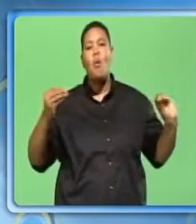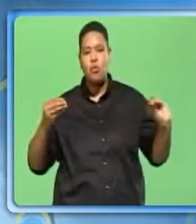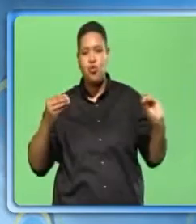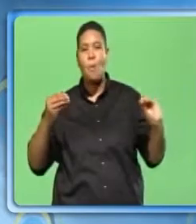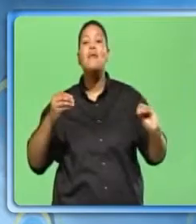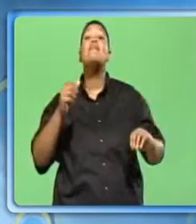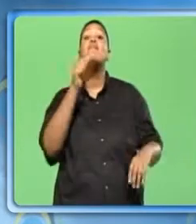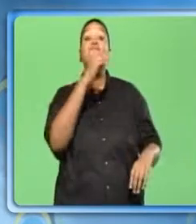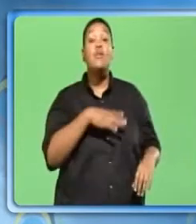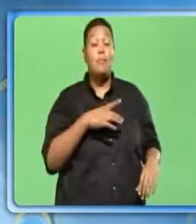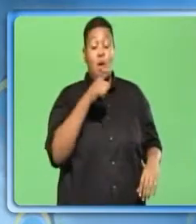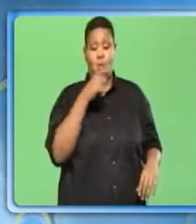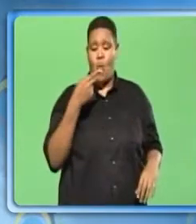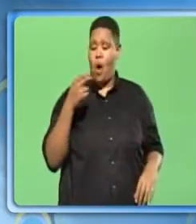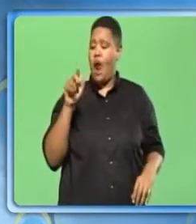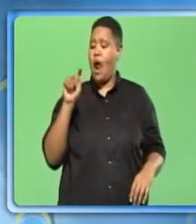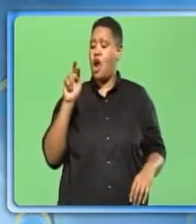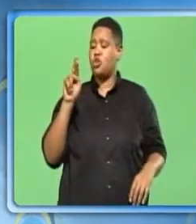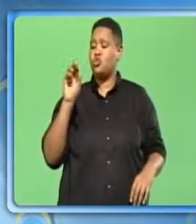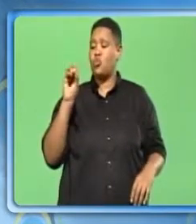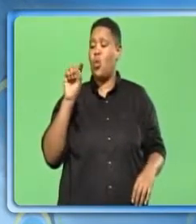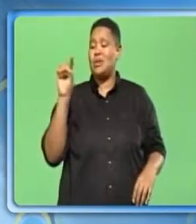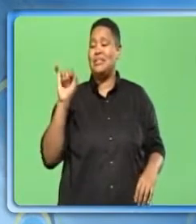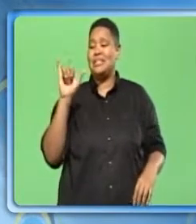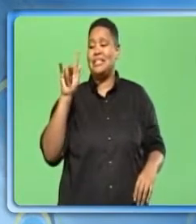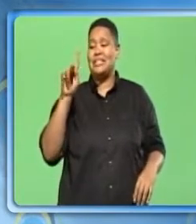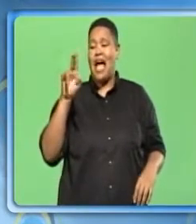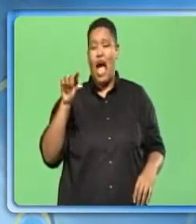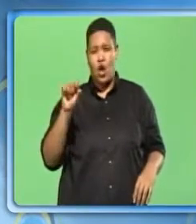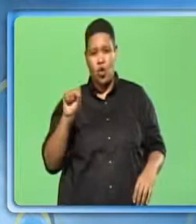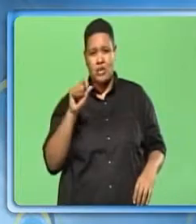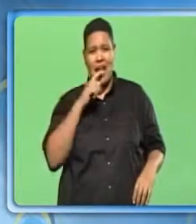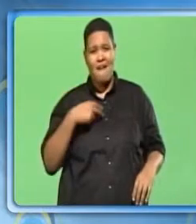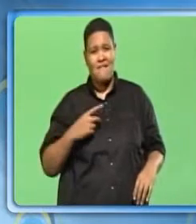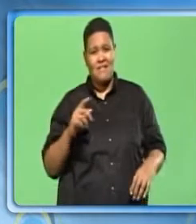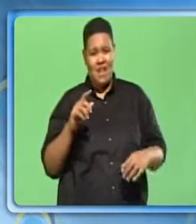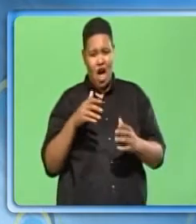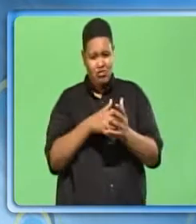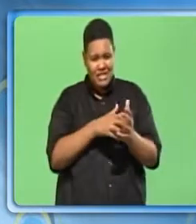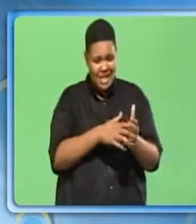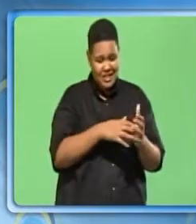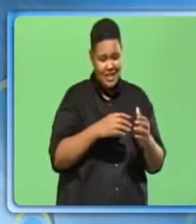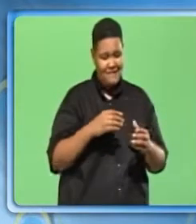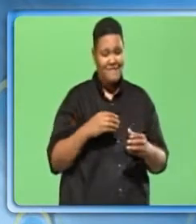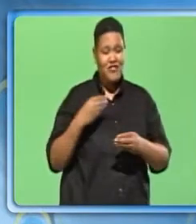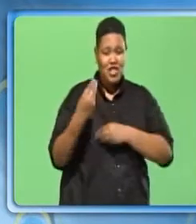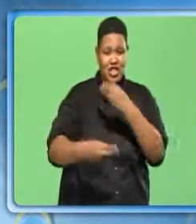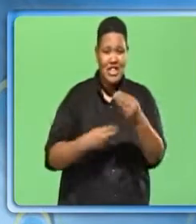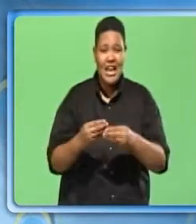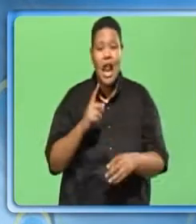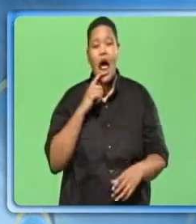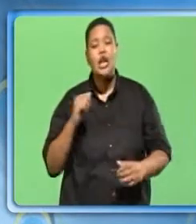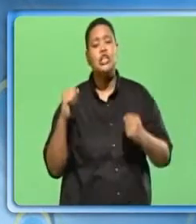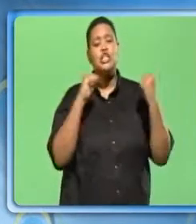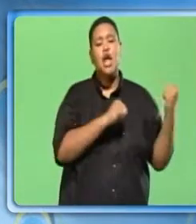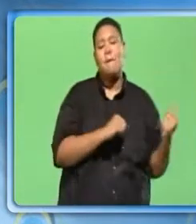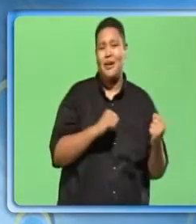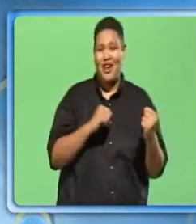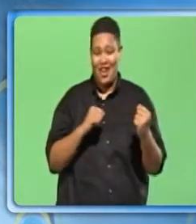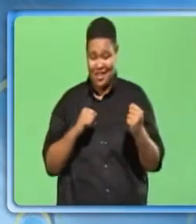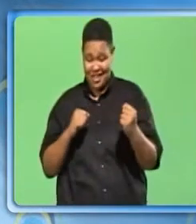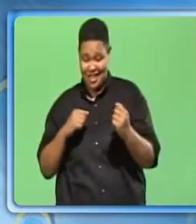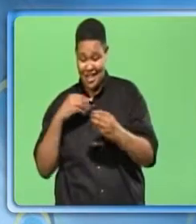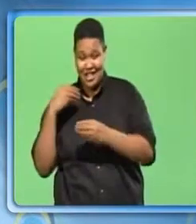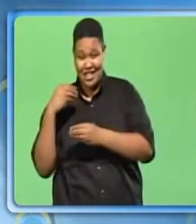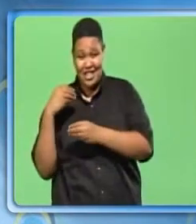Females who are heterozygous, possessing a recessive gene on one X chromosome and the dominant gene on the other X chromosome,